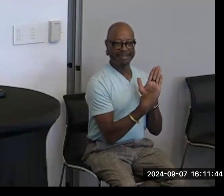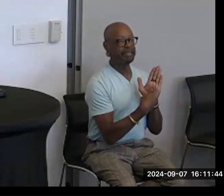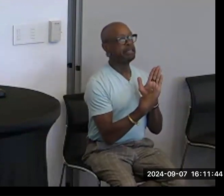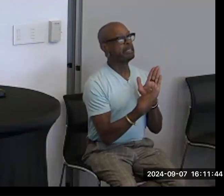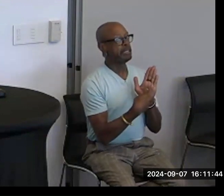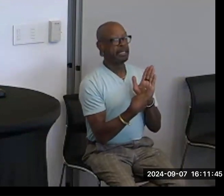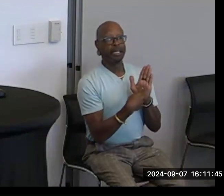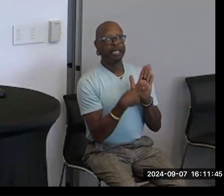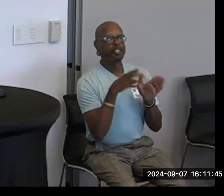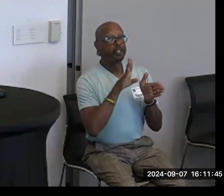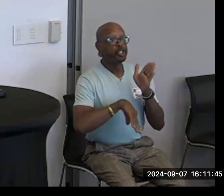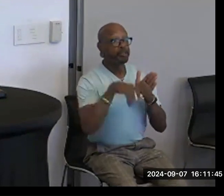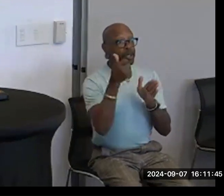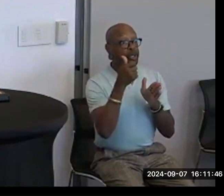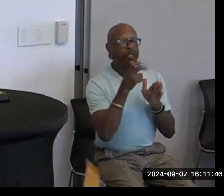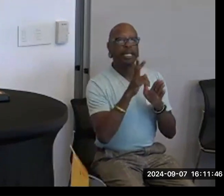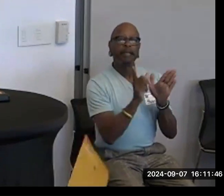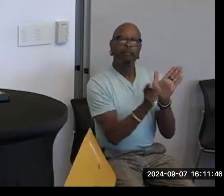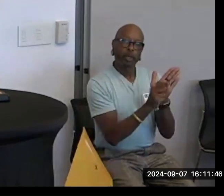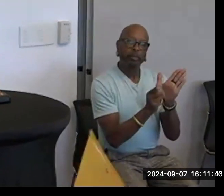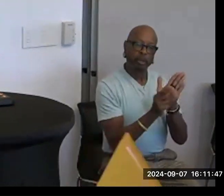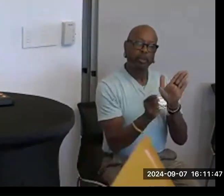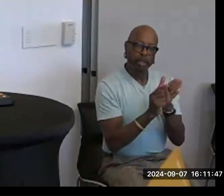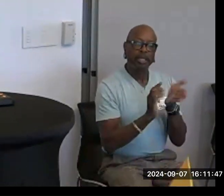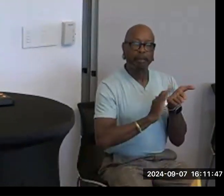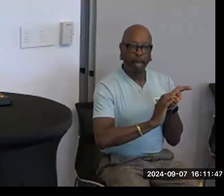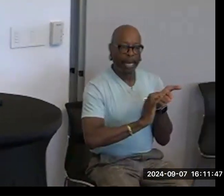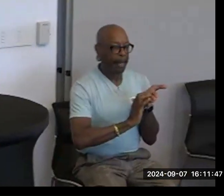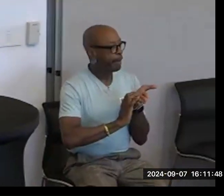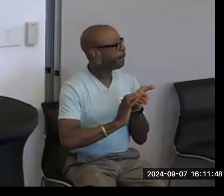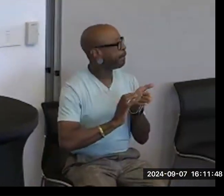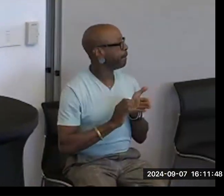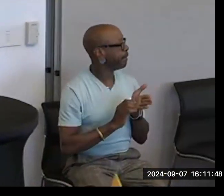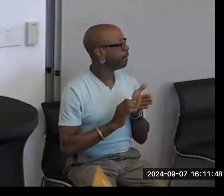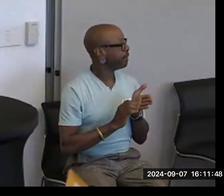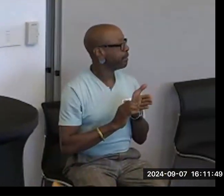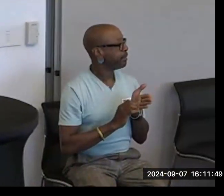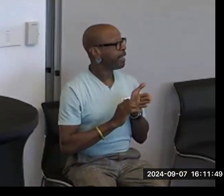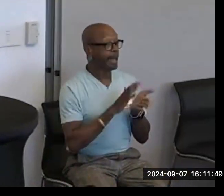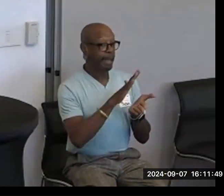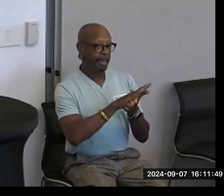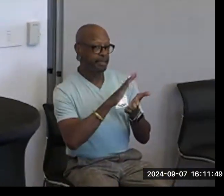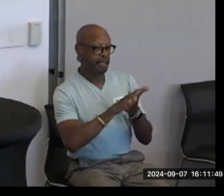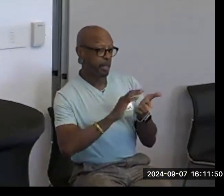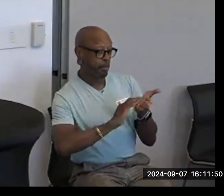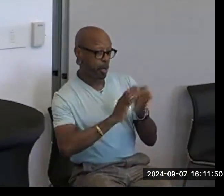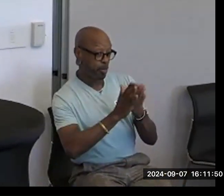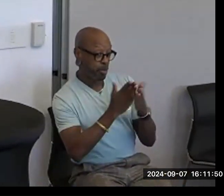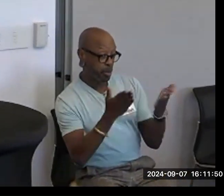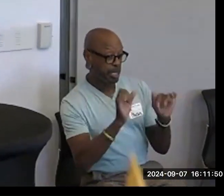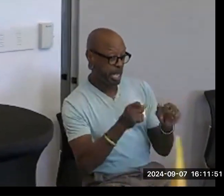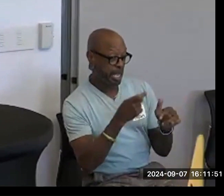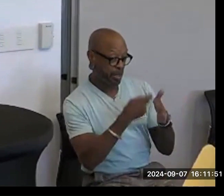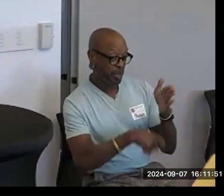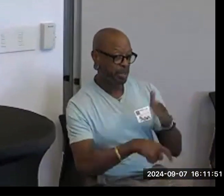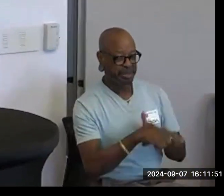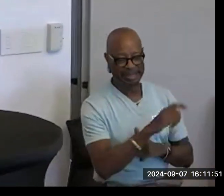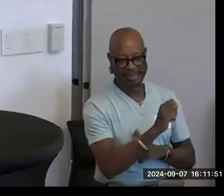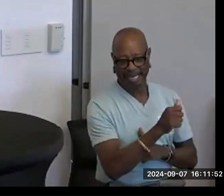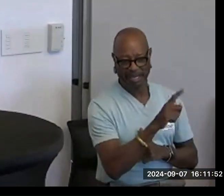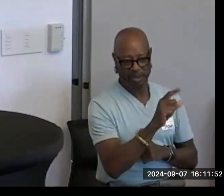lot cheaper than printing out Braille. I mean, an academic Braille book can cost $10,000,